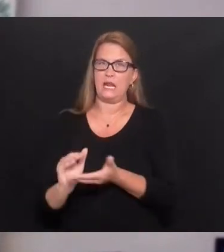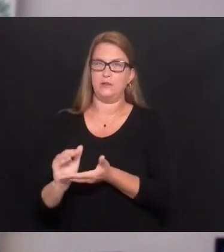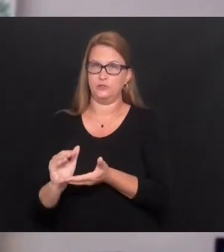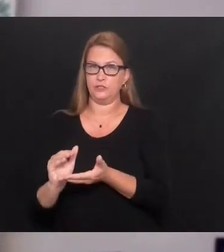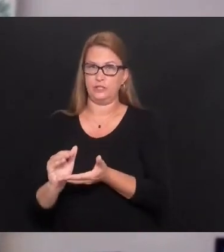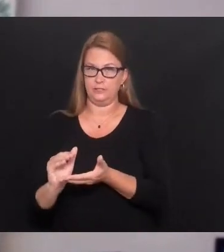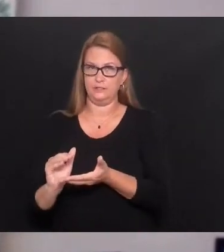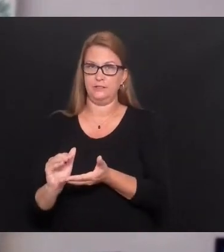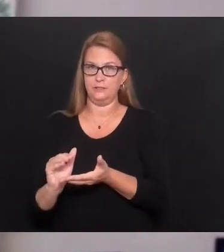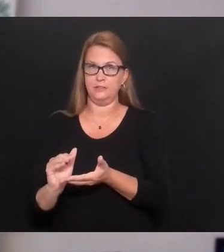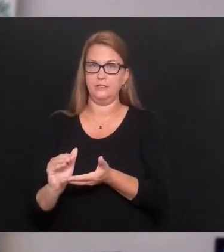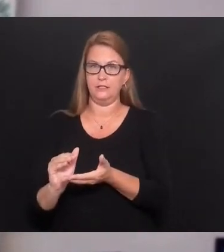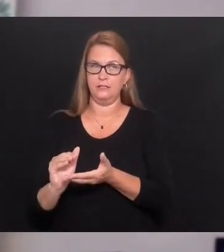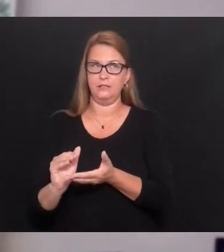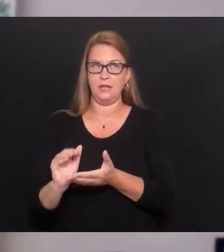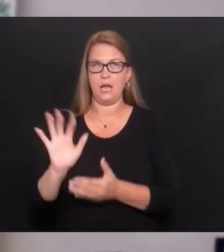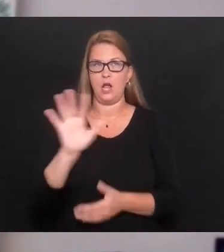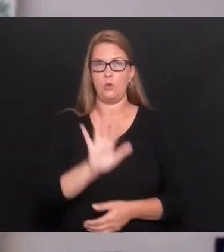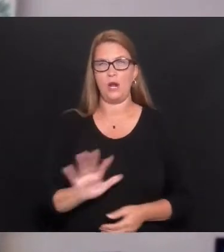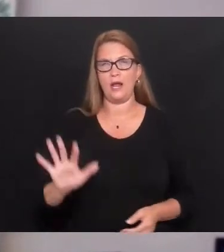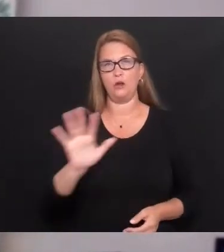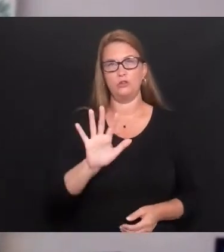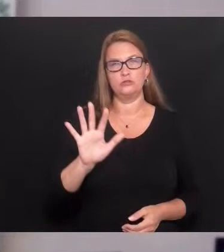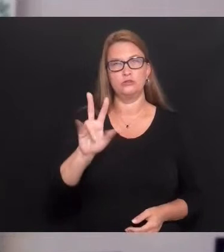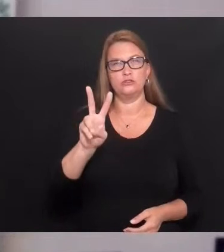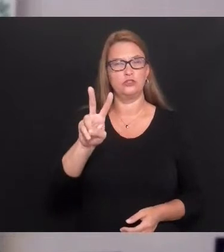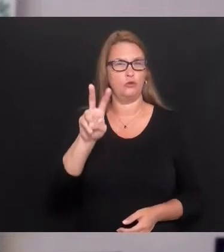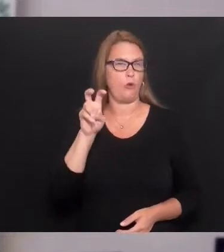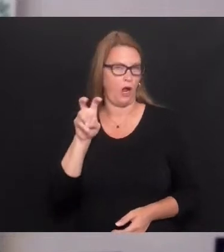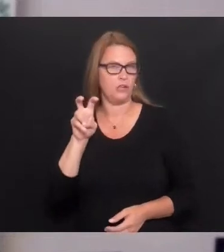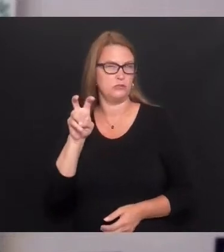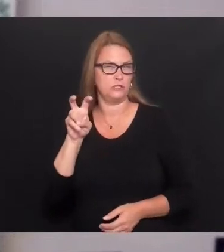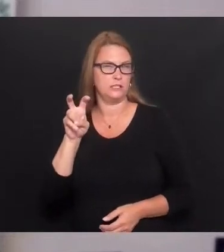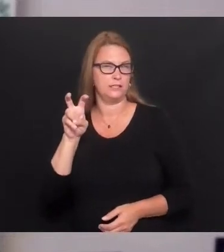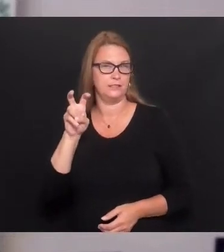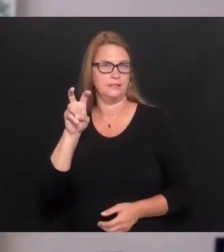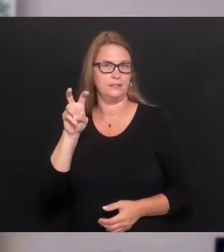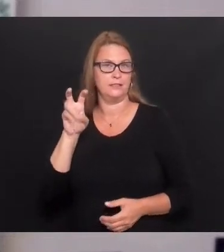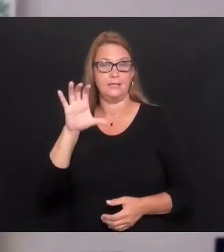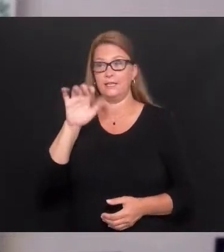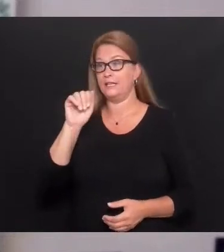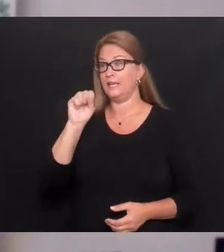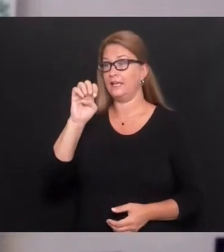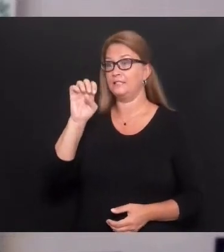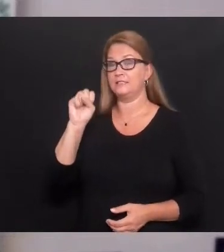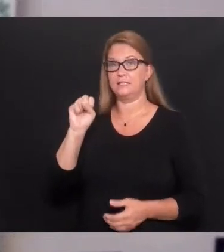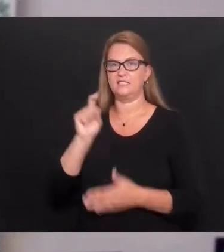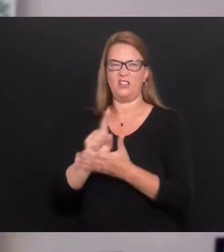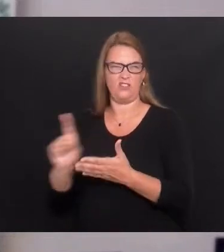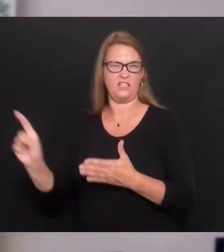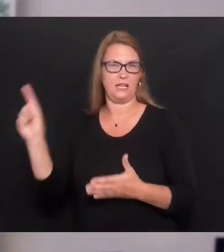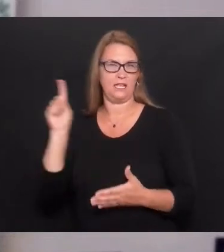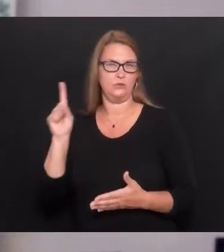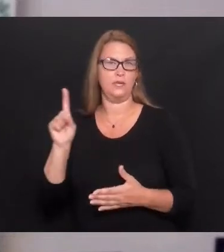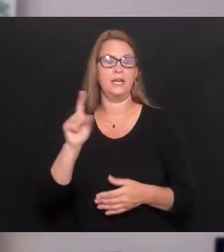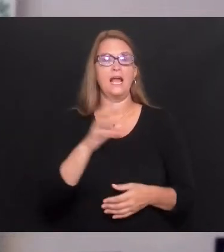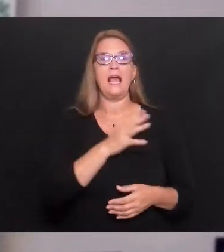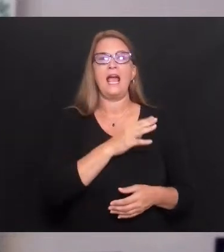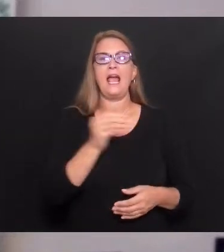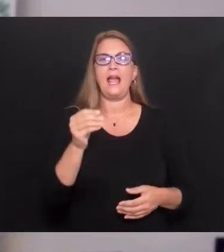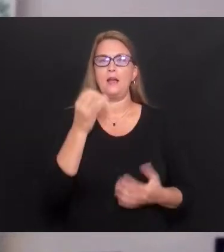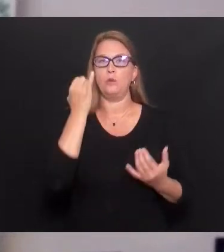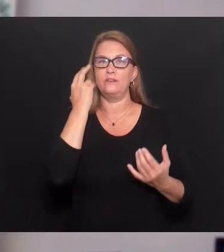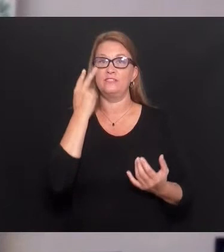press brief, in about 200 average daily cases over the last week. We have also seen our